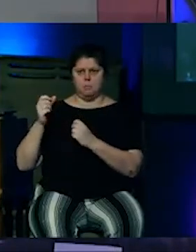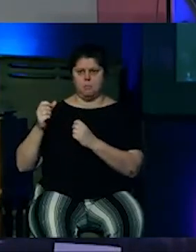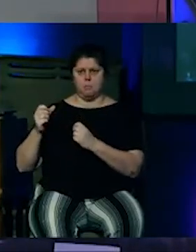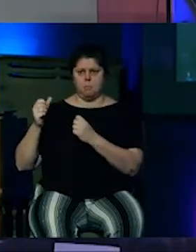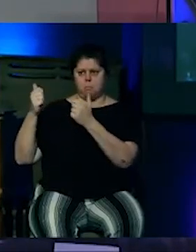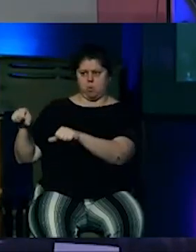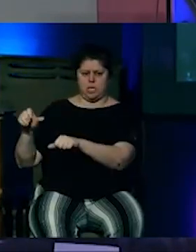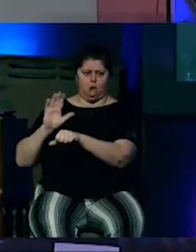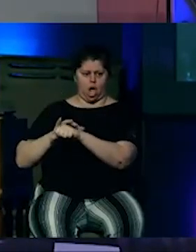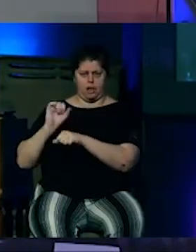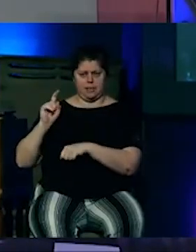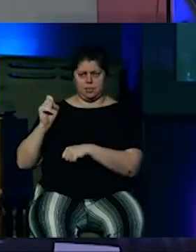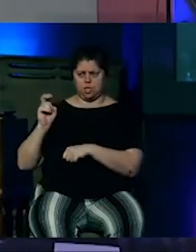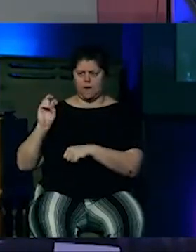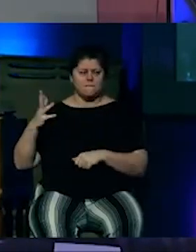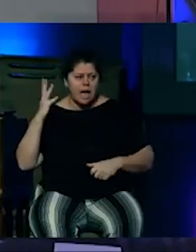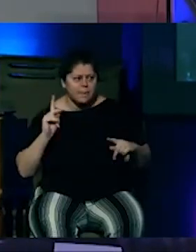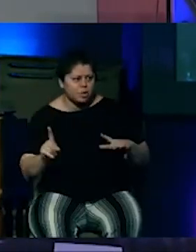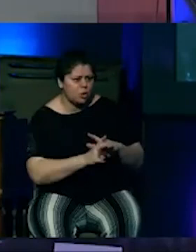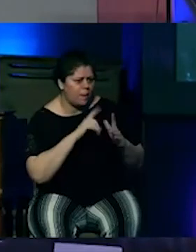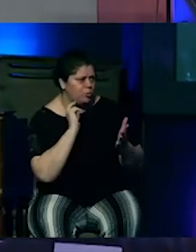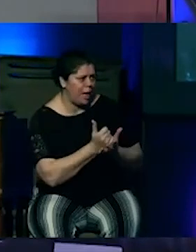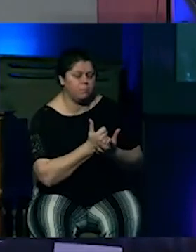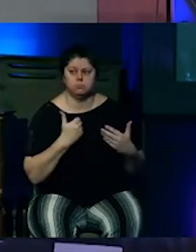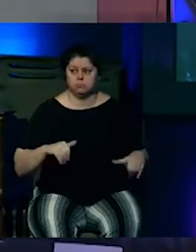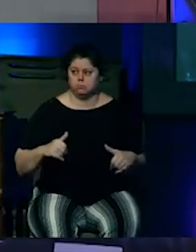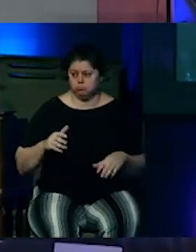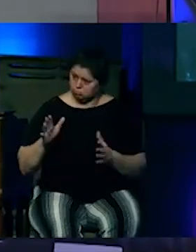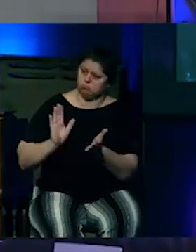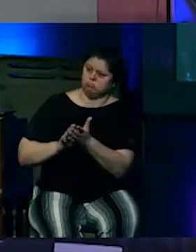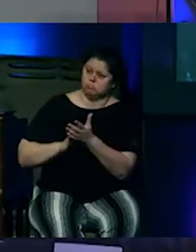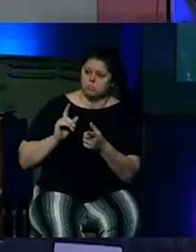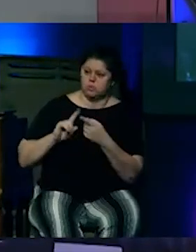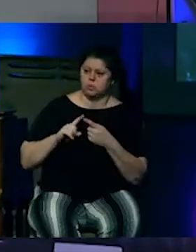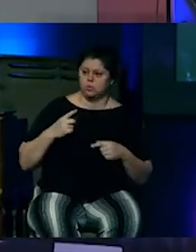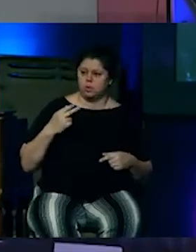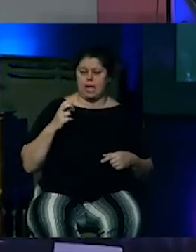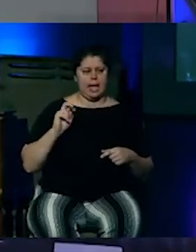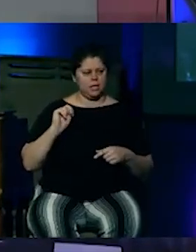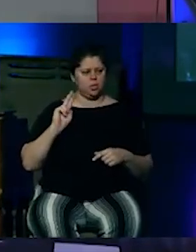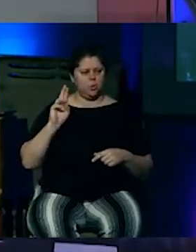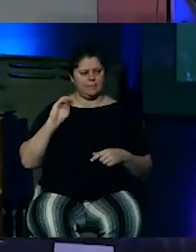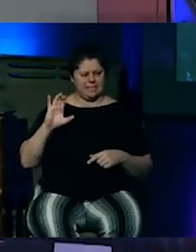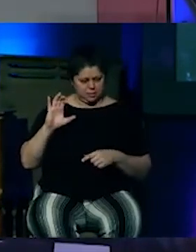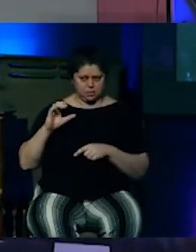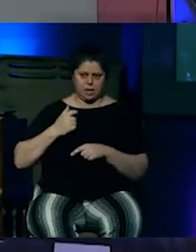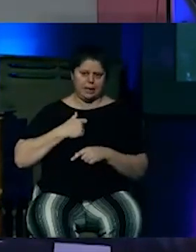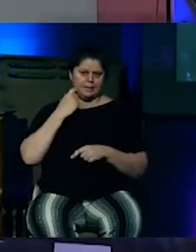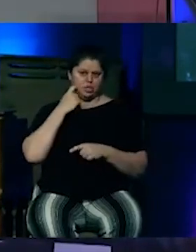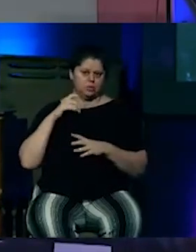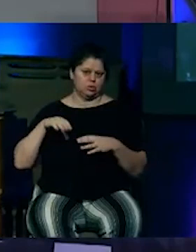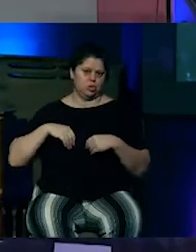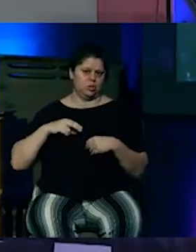help me with my, you know, flat tire. And shout out to Hen UMC. I just took a music